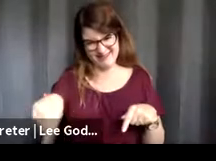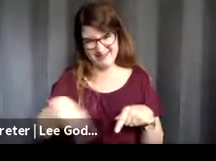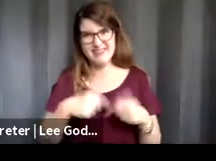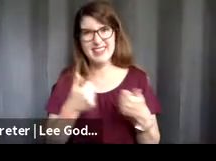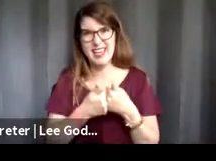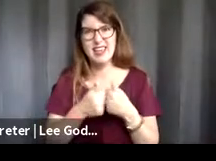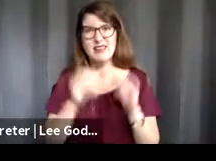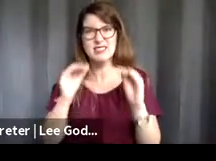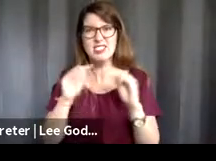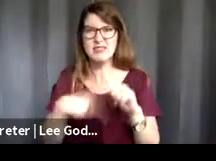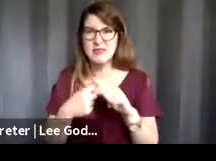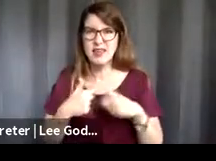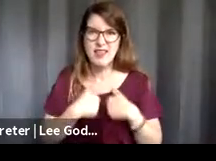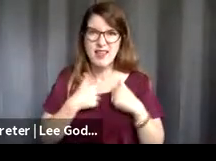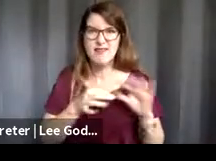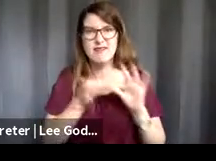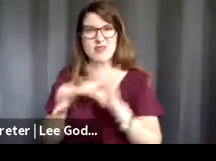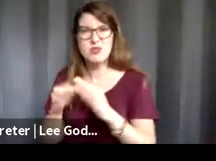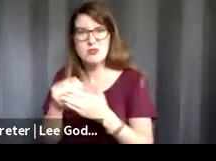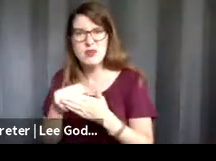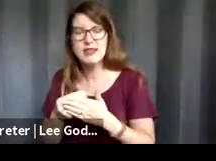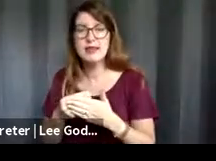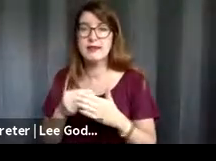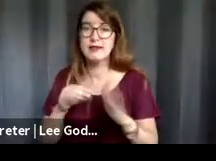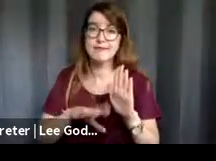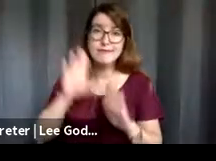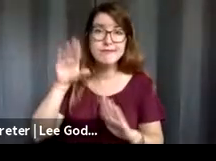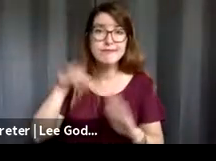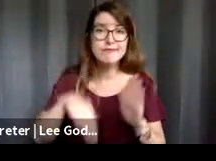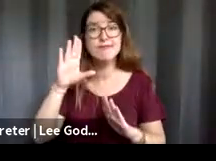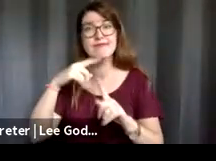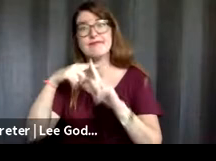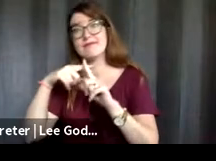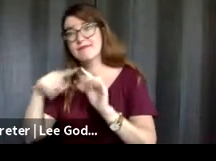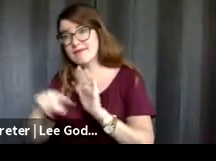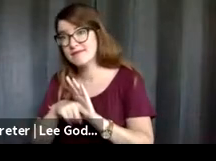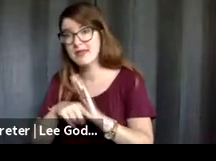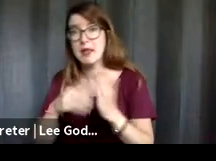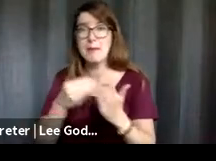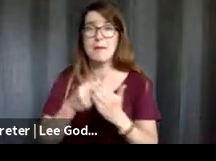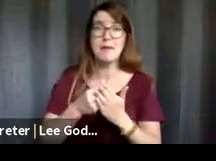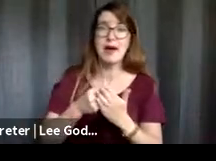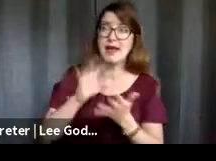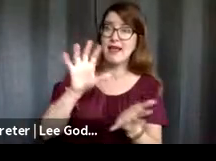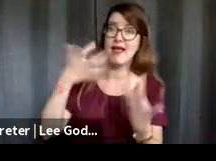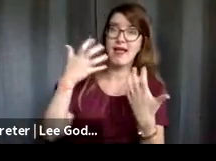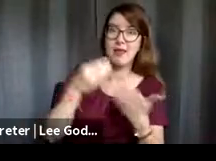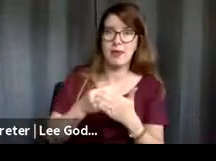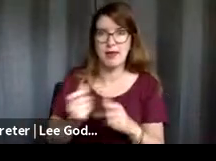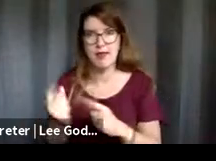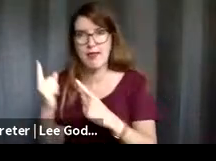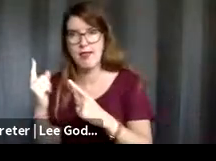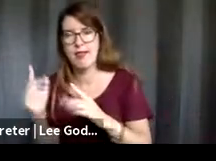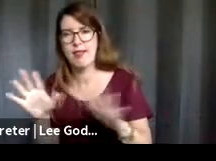relationship to money. You know, life goes up and down. There are crises, there are windfalls. Money comes and money goes. And have you ever